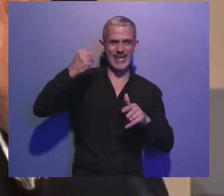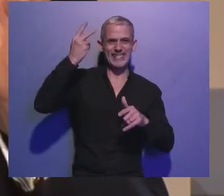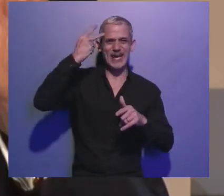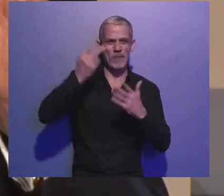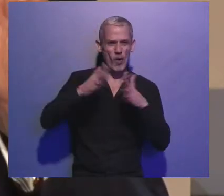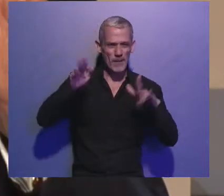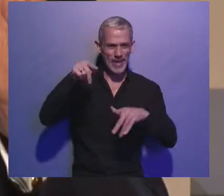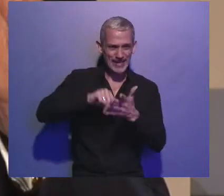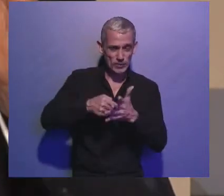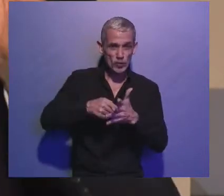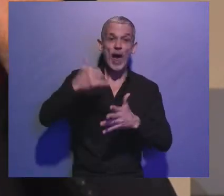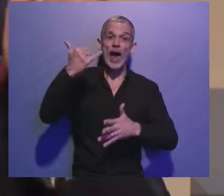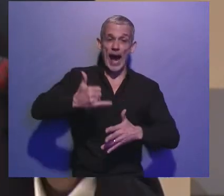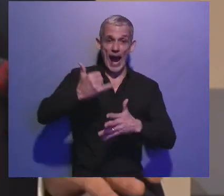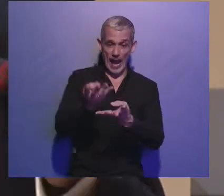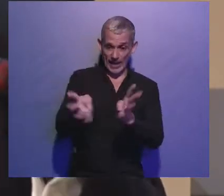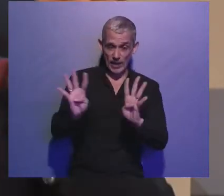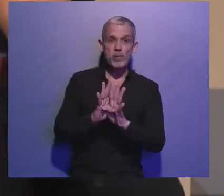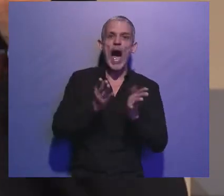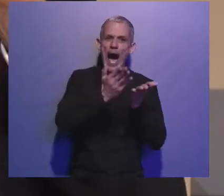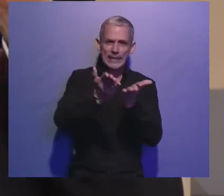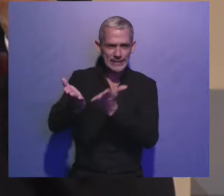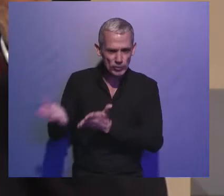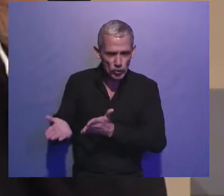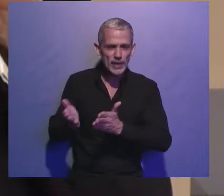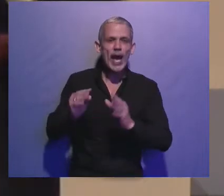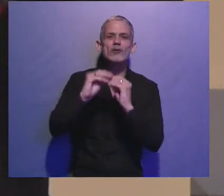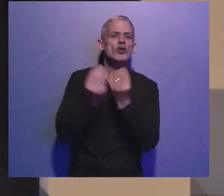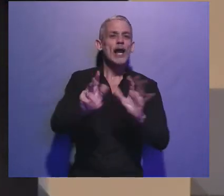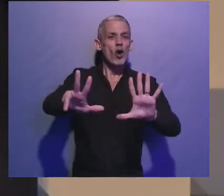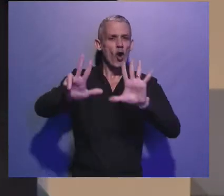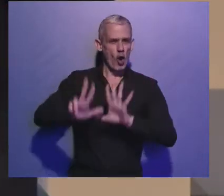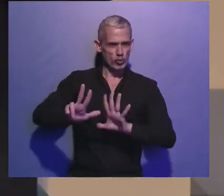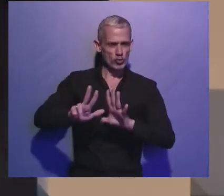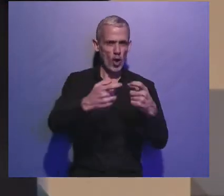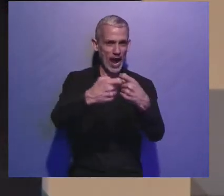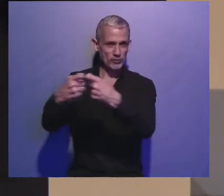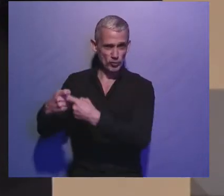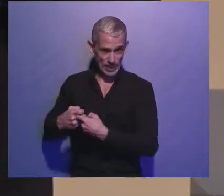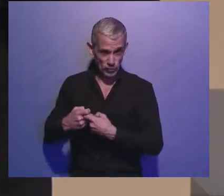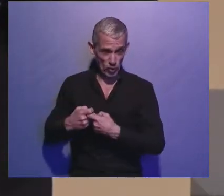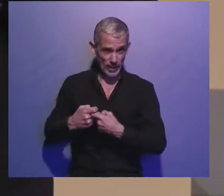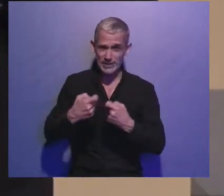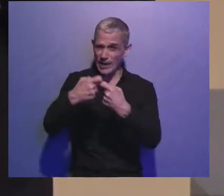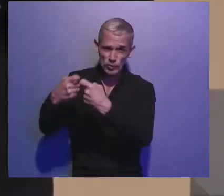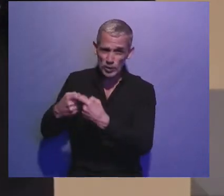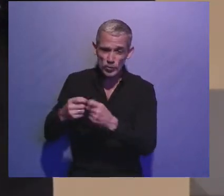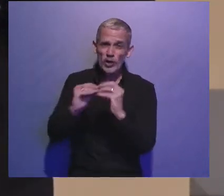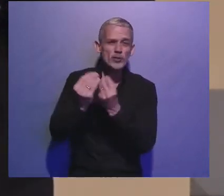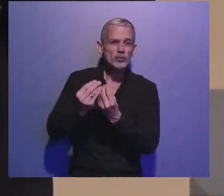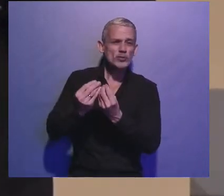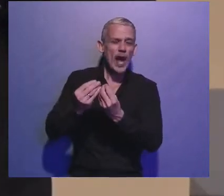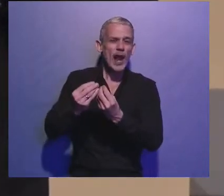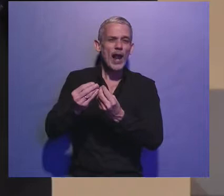In our actions under the Sao Paulo Open Initiative, we have 8